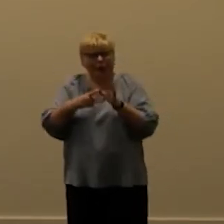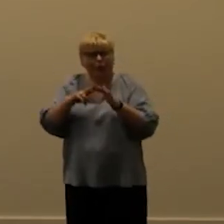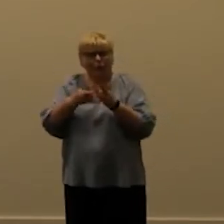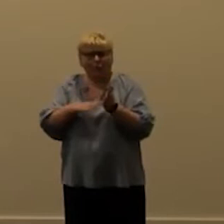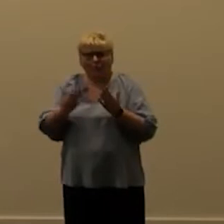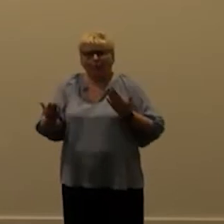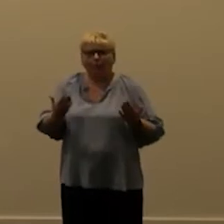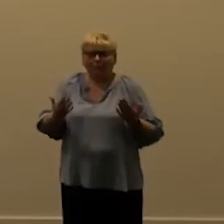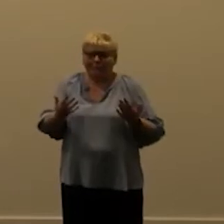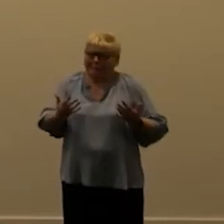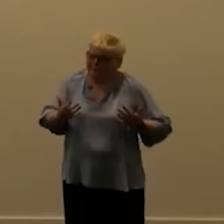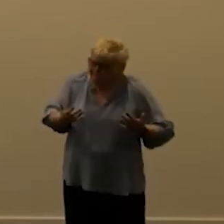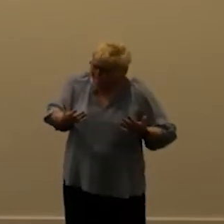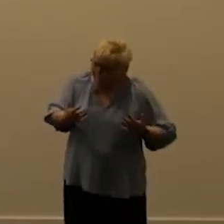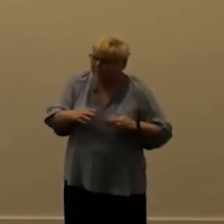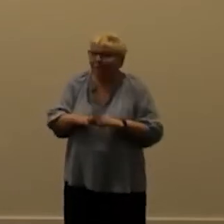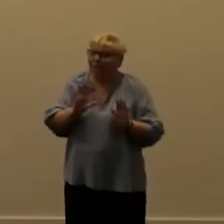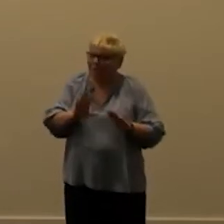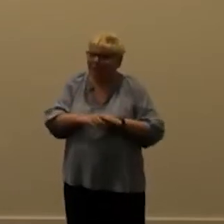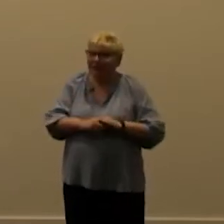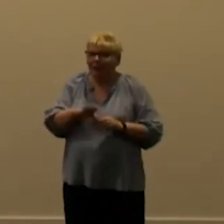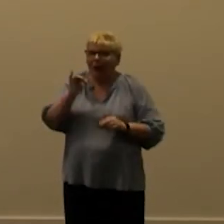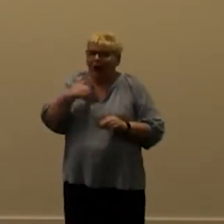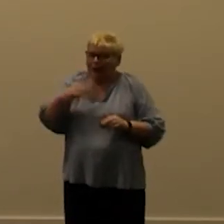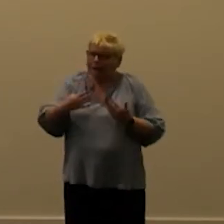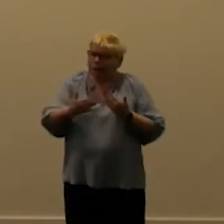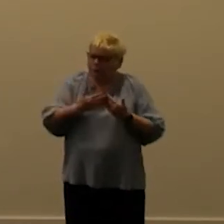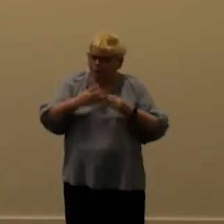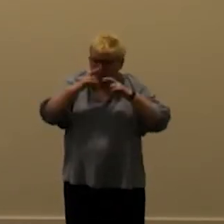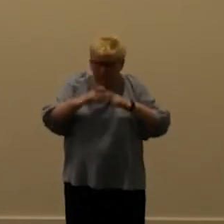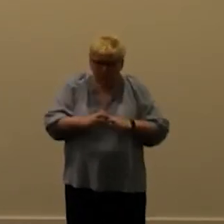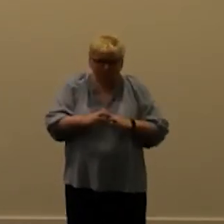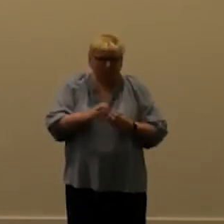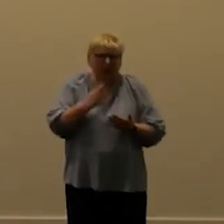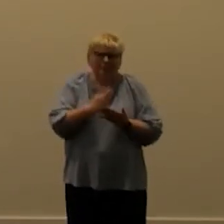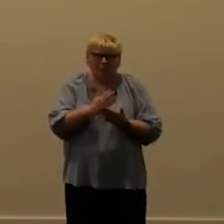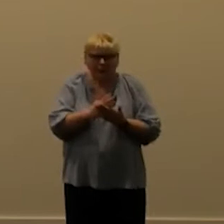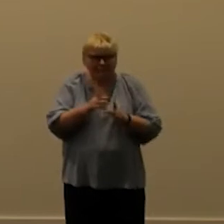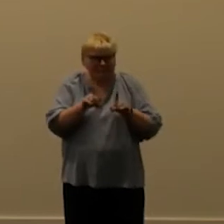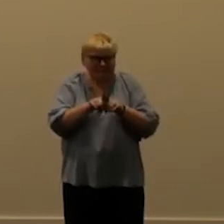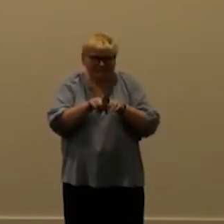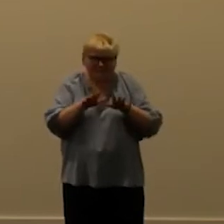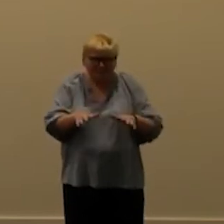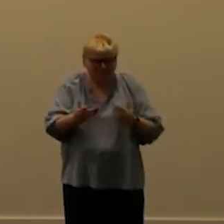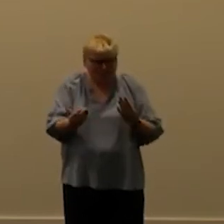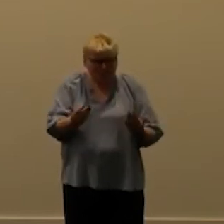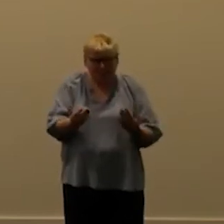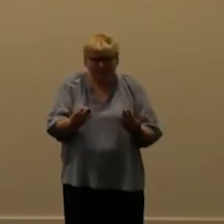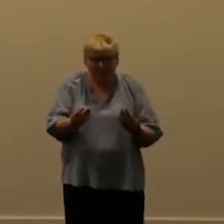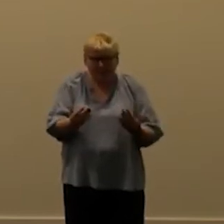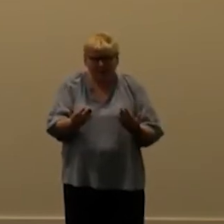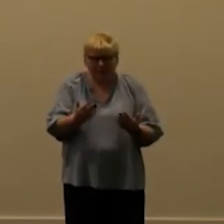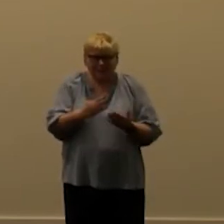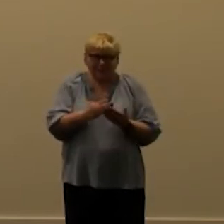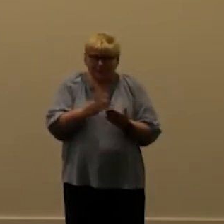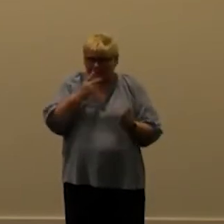To be honest, I would have to do a bit more digging, but at the end of the day, it is relatively similar, is the thing. I don't actually have an easy answer to